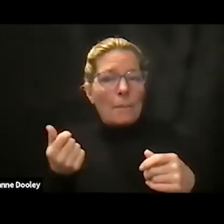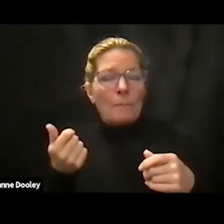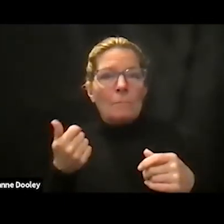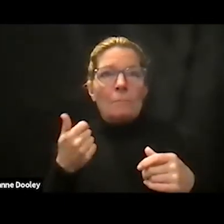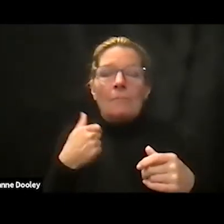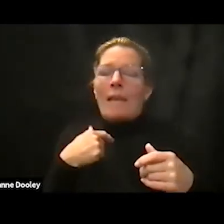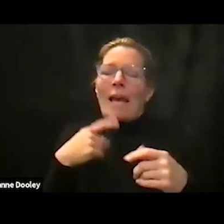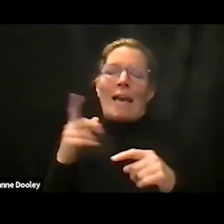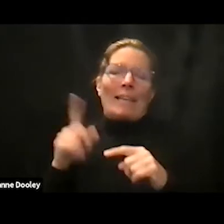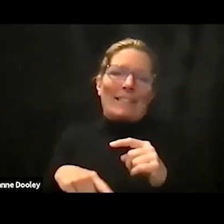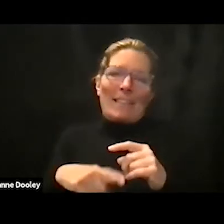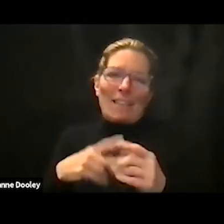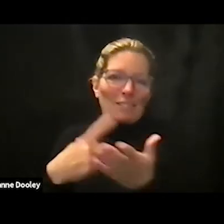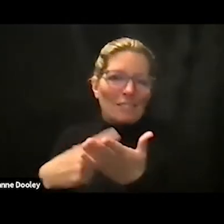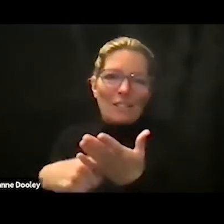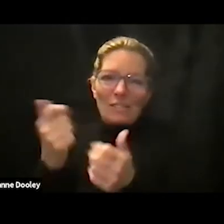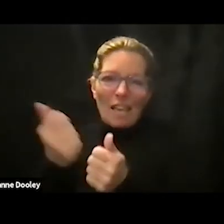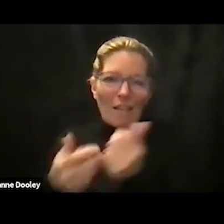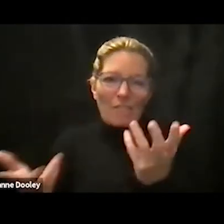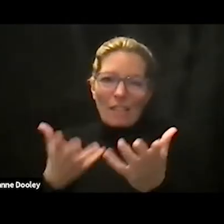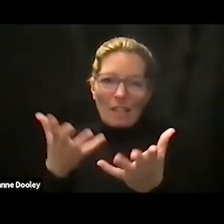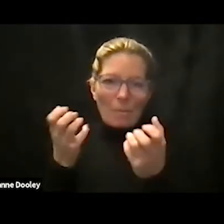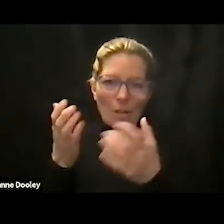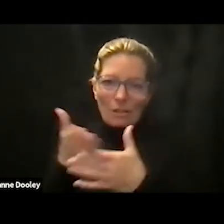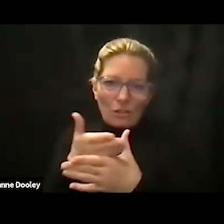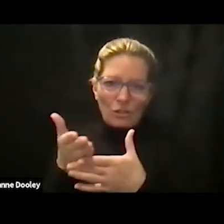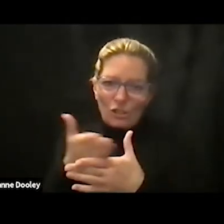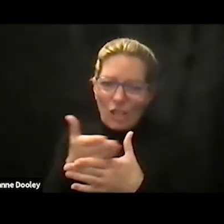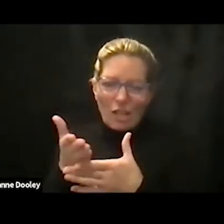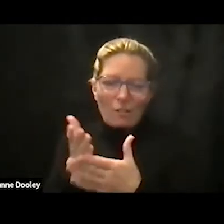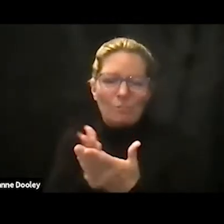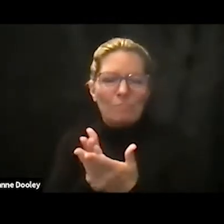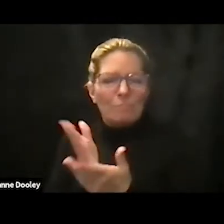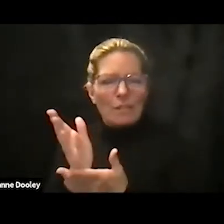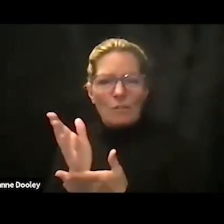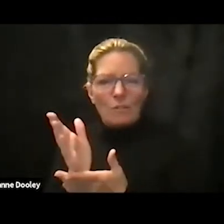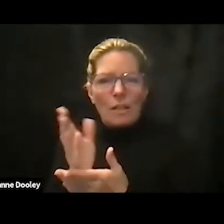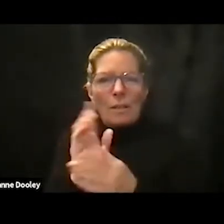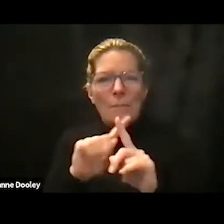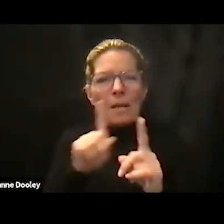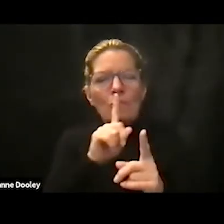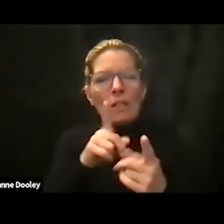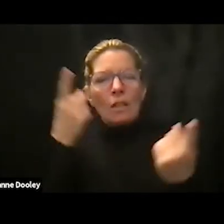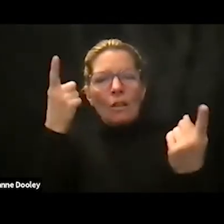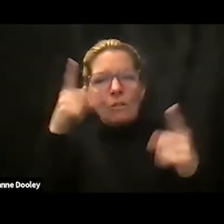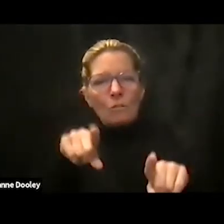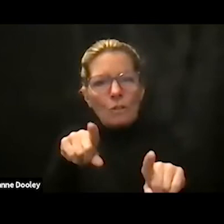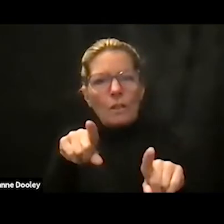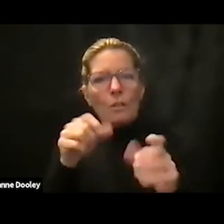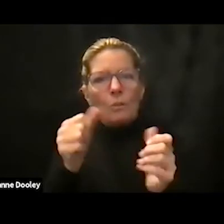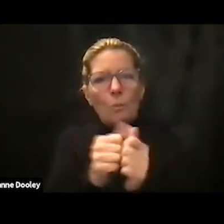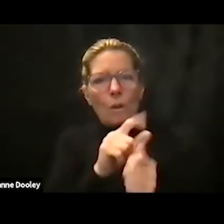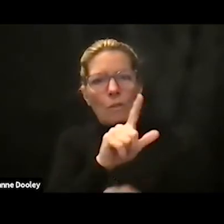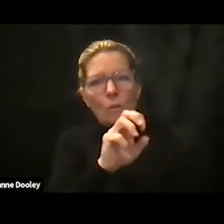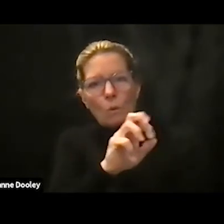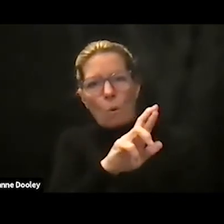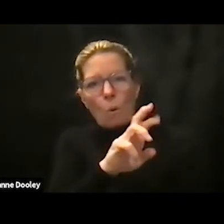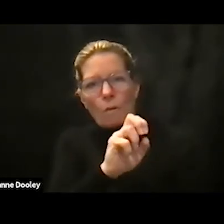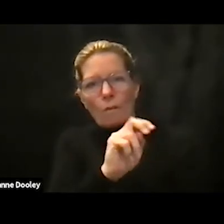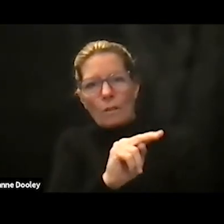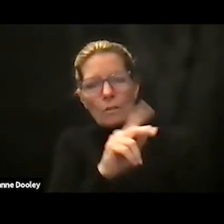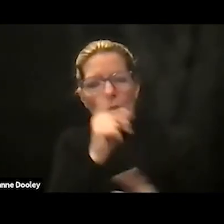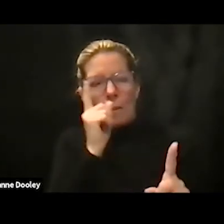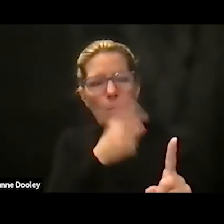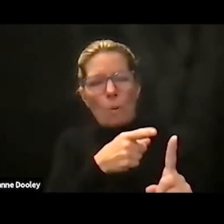I probably won't get to everything that I wanted to share today, and that's okay, but I really agree with Lauren's point about